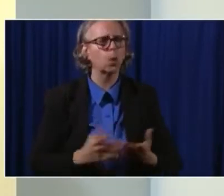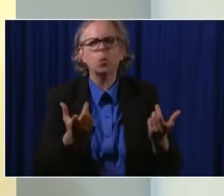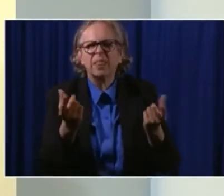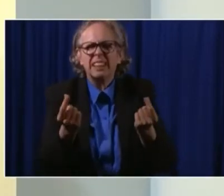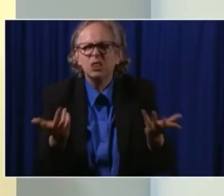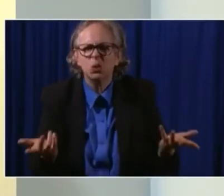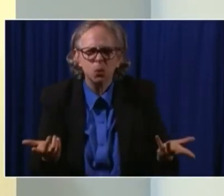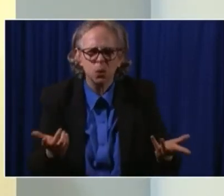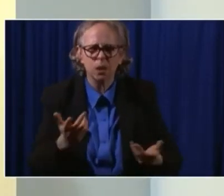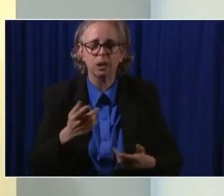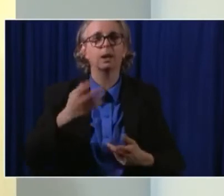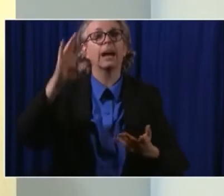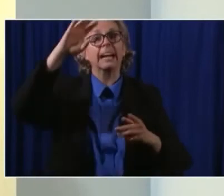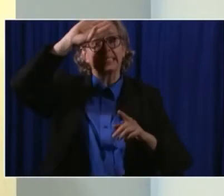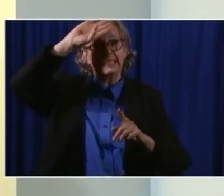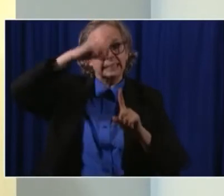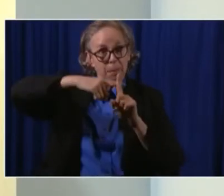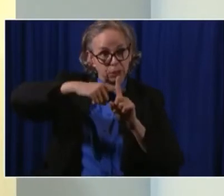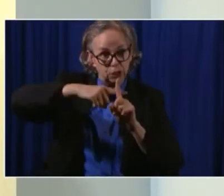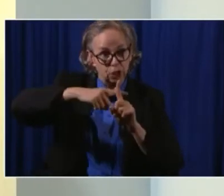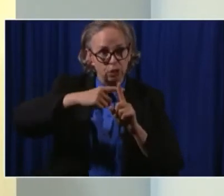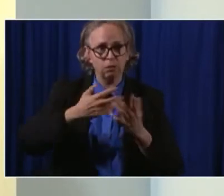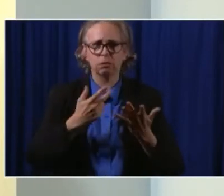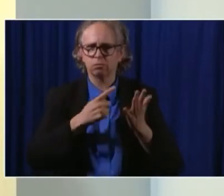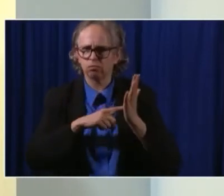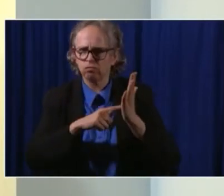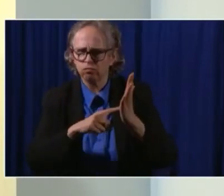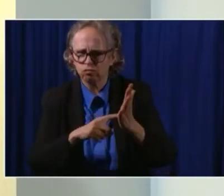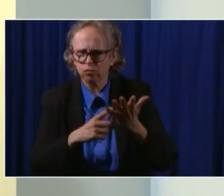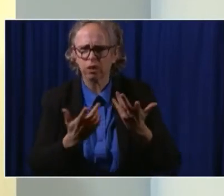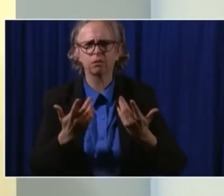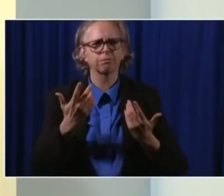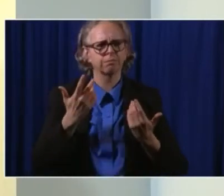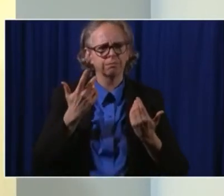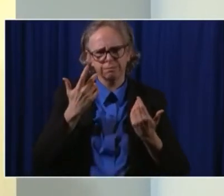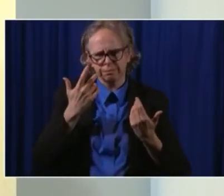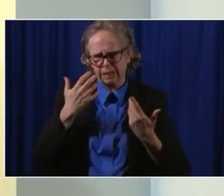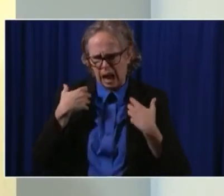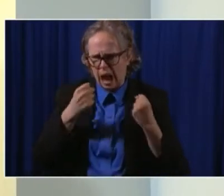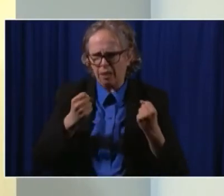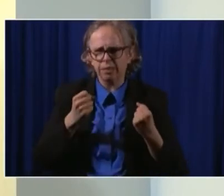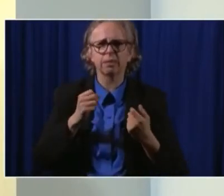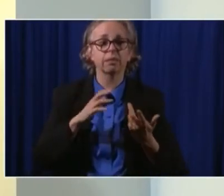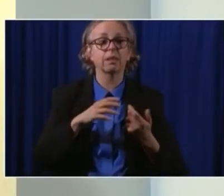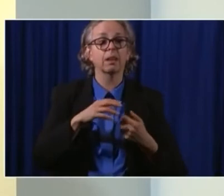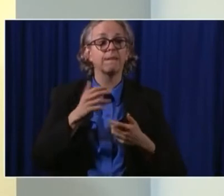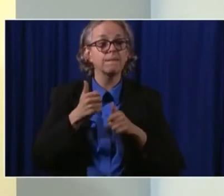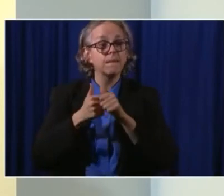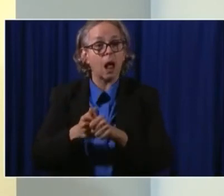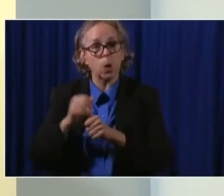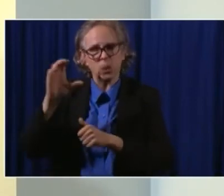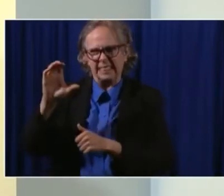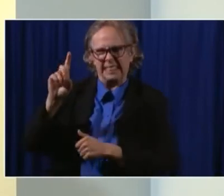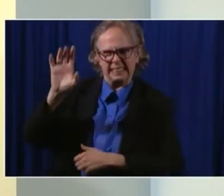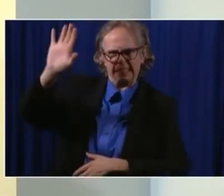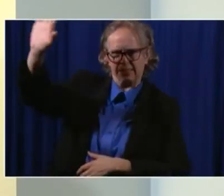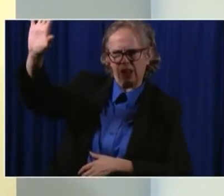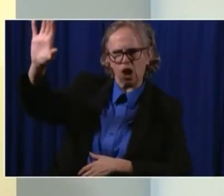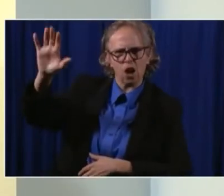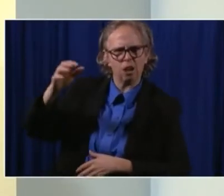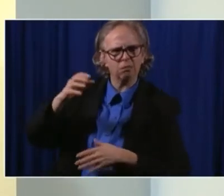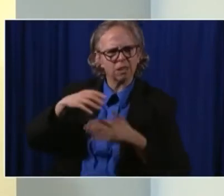and health questionnaires for employees who are entering the facilities. They are following the CDC guidelines and asking employees to maintain social distancing of